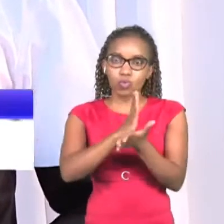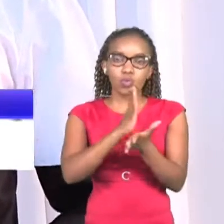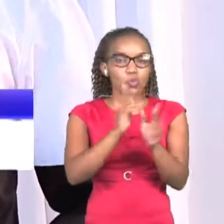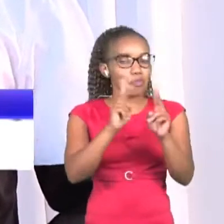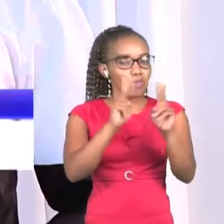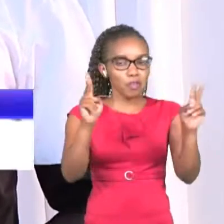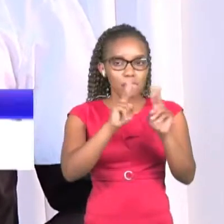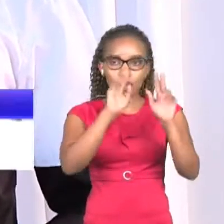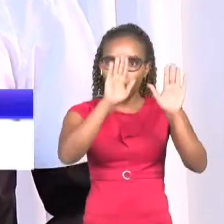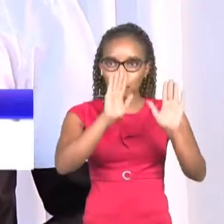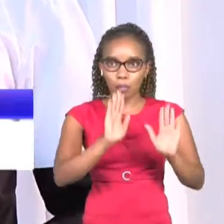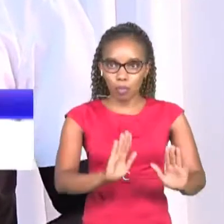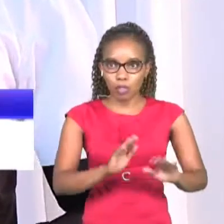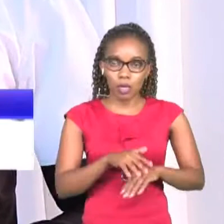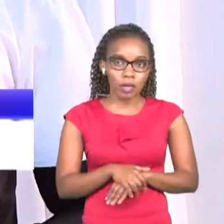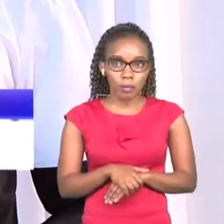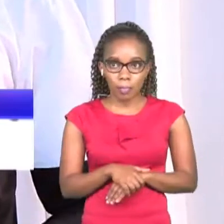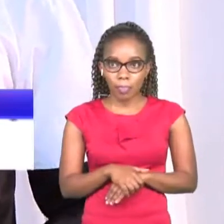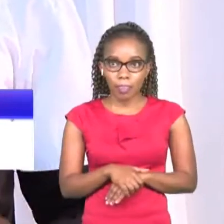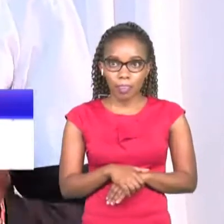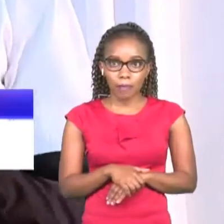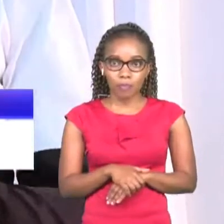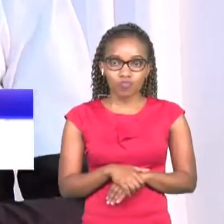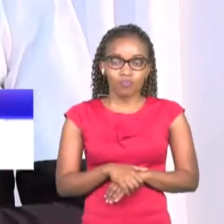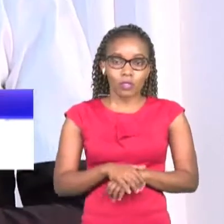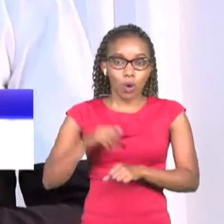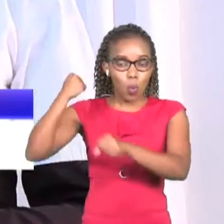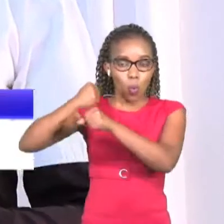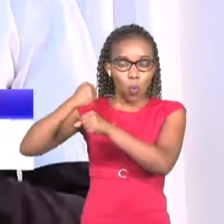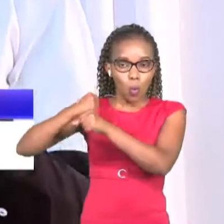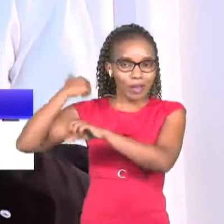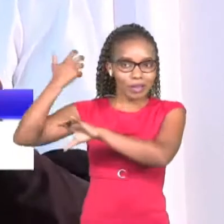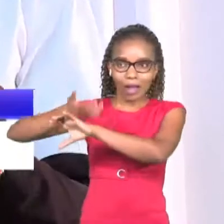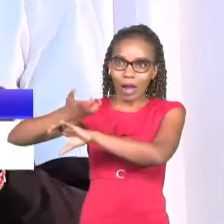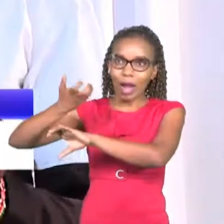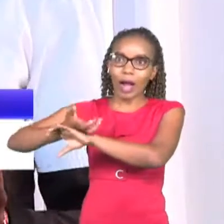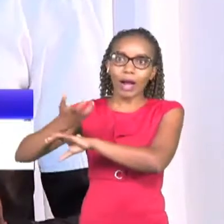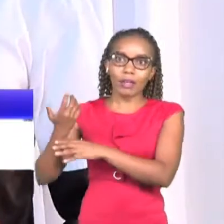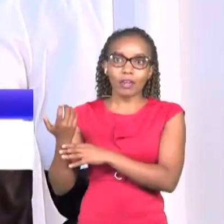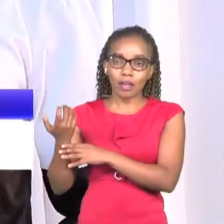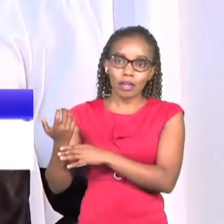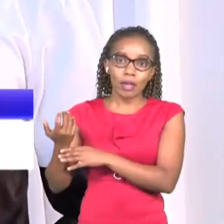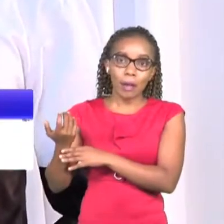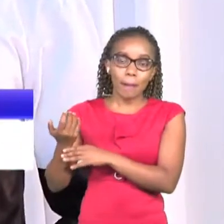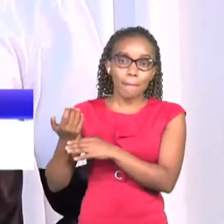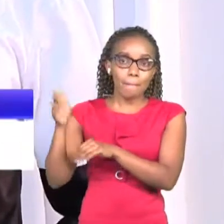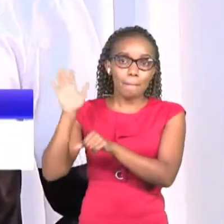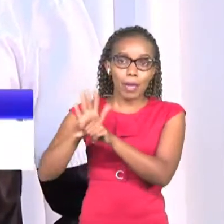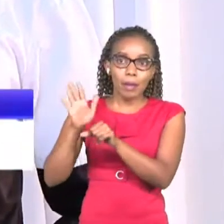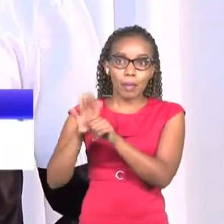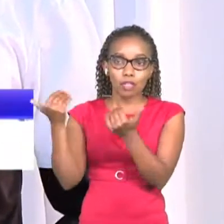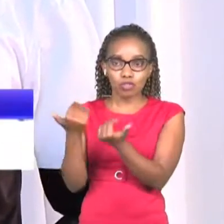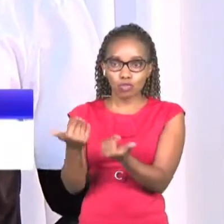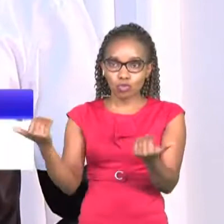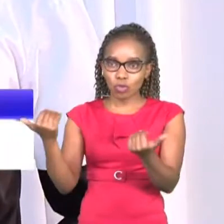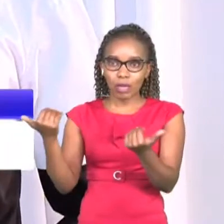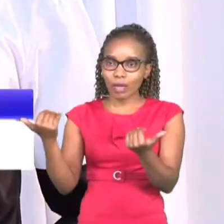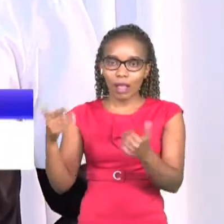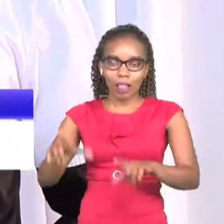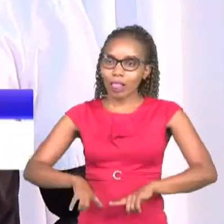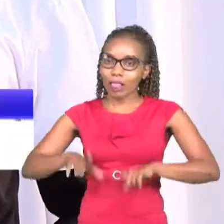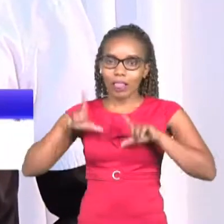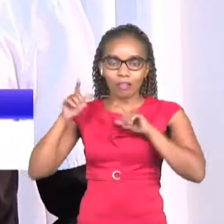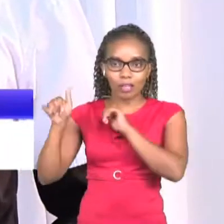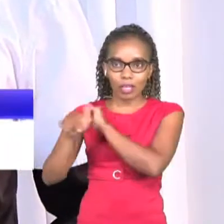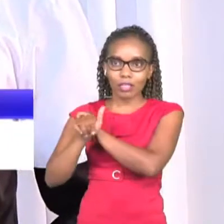role. It will be a Herculean task filling the learning gaps as the future of millions of children are at stake, and teachers